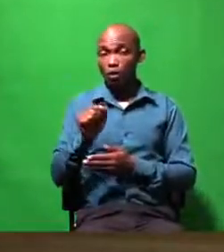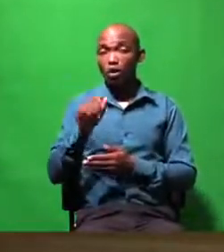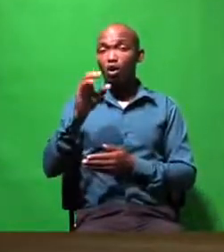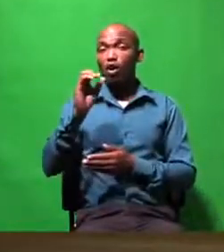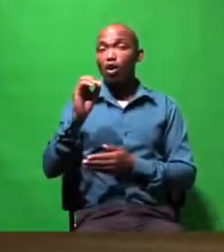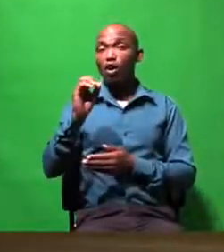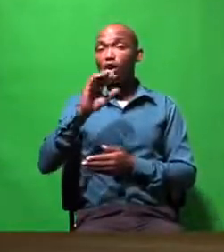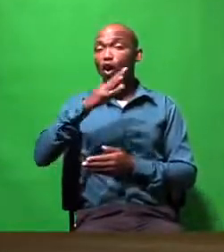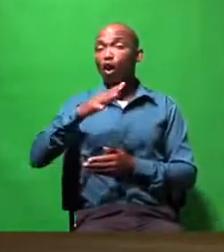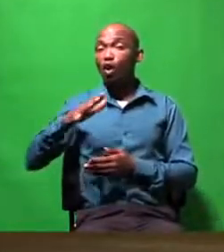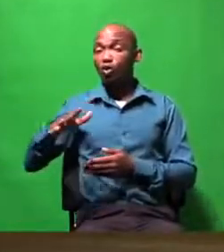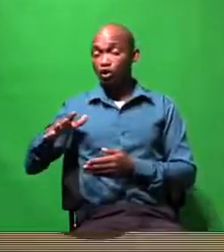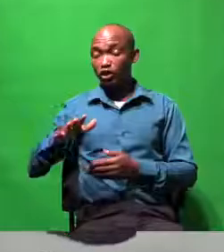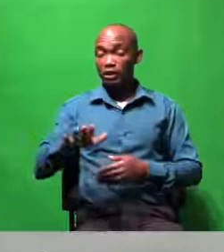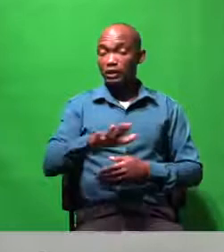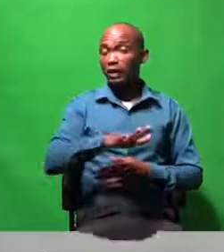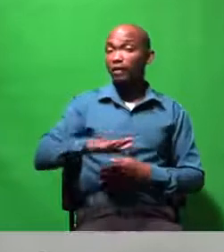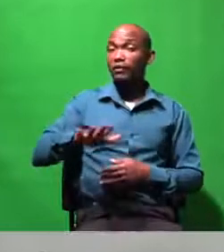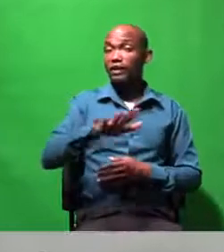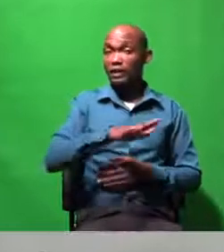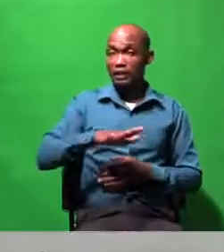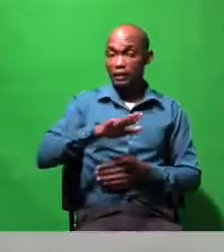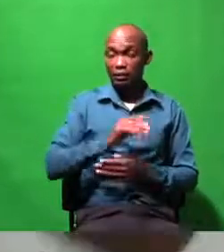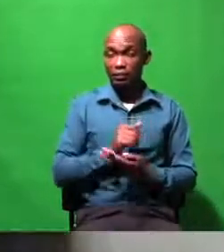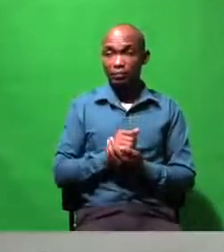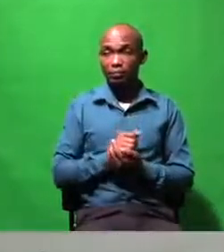ocean surfaces.